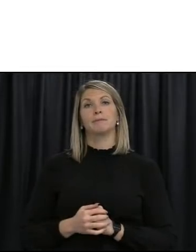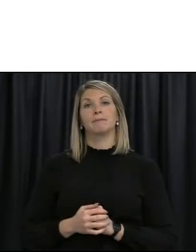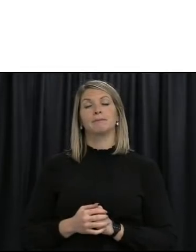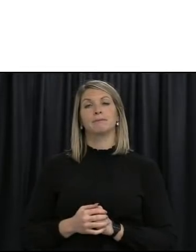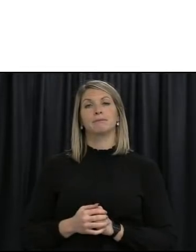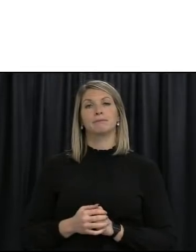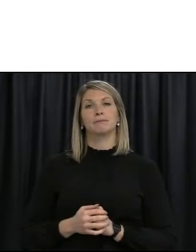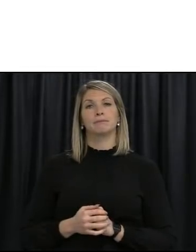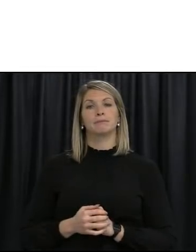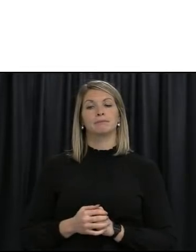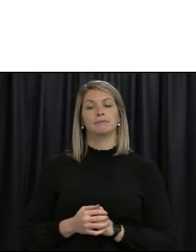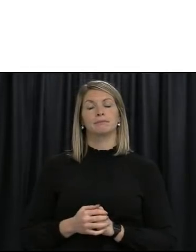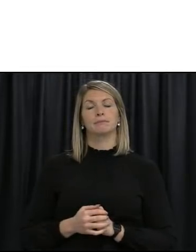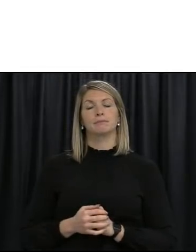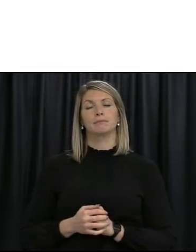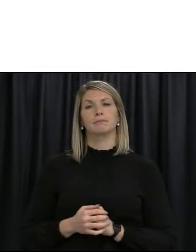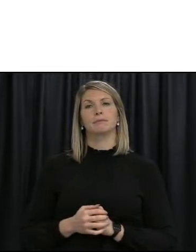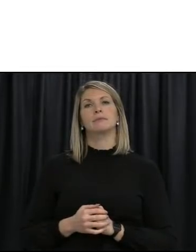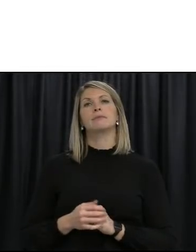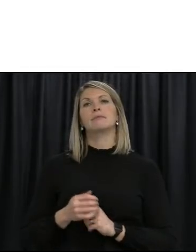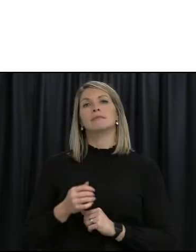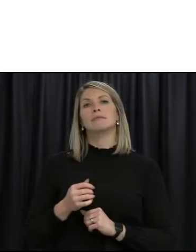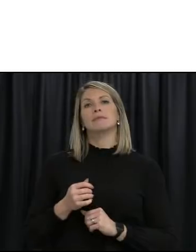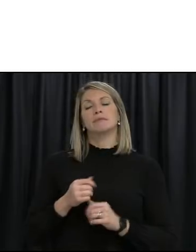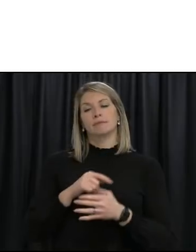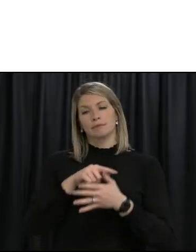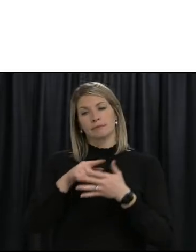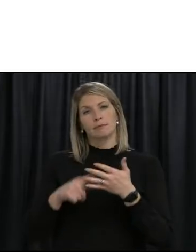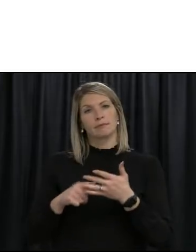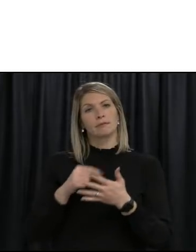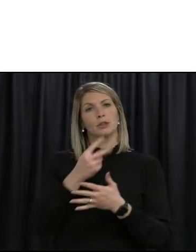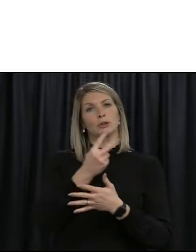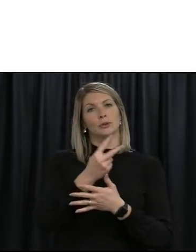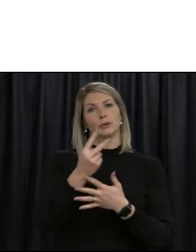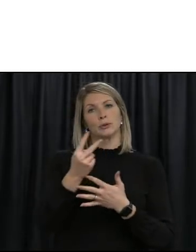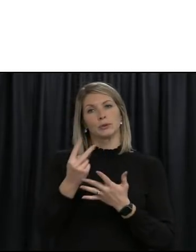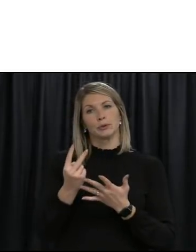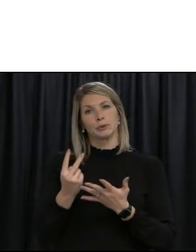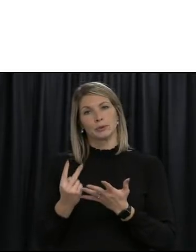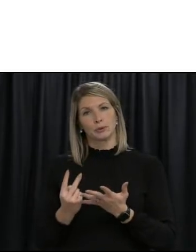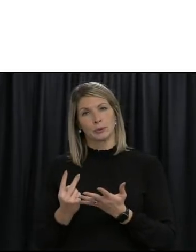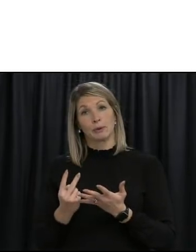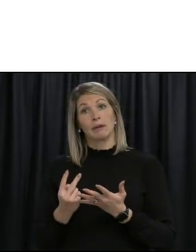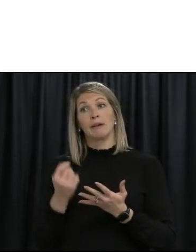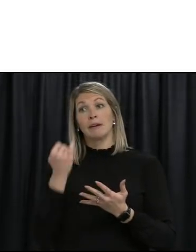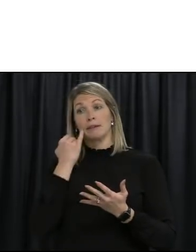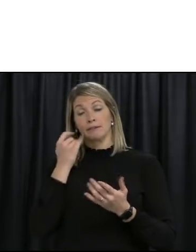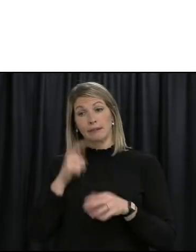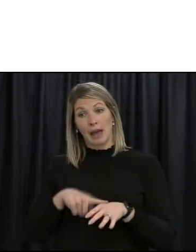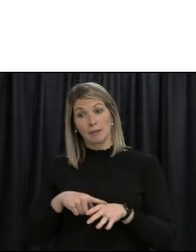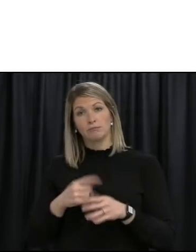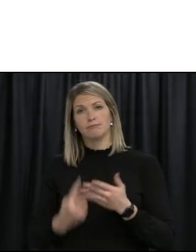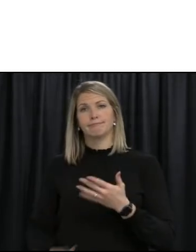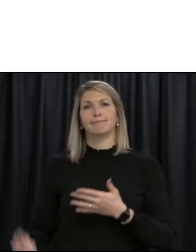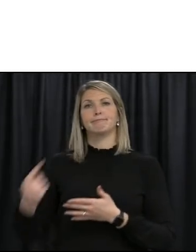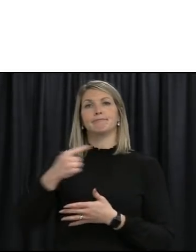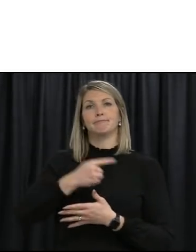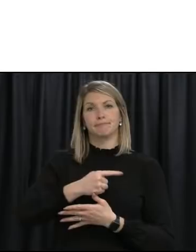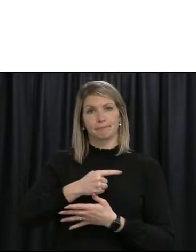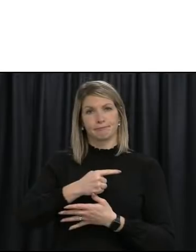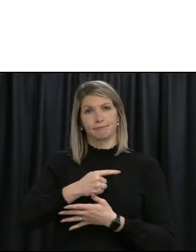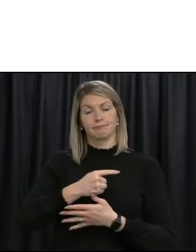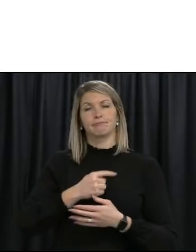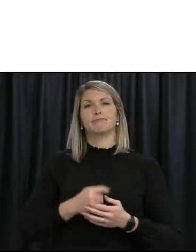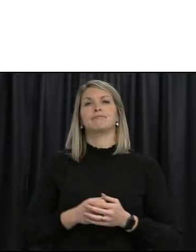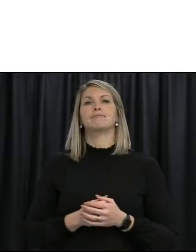rounds, where each reporter will have the opportunity to ask 1 question and 1 follow-up per round. Following this, I will ask each reporter if they have any